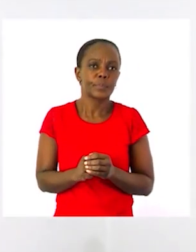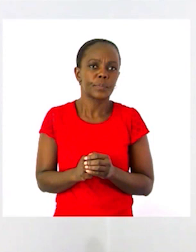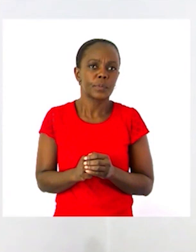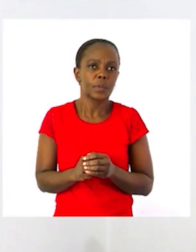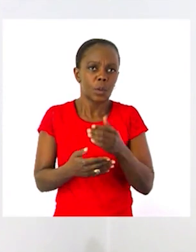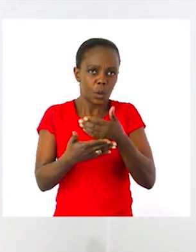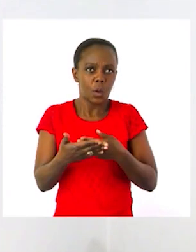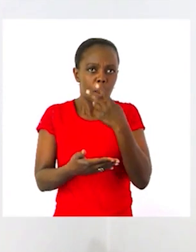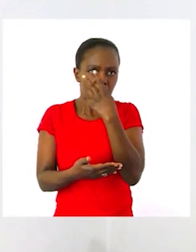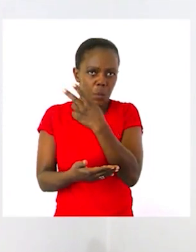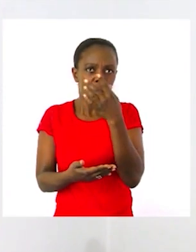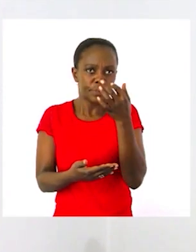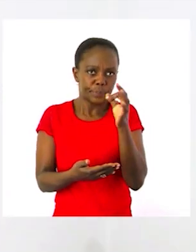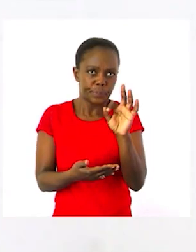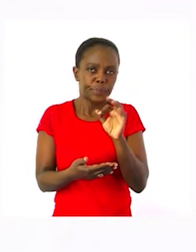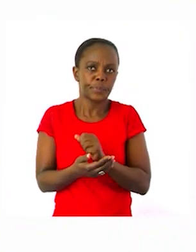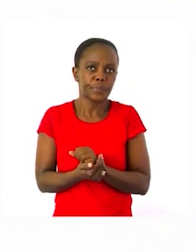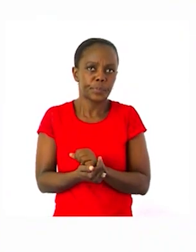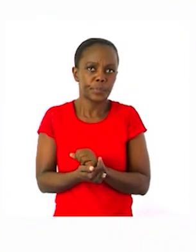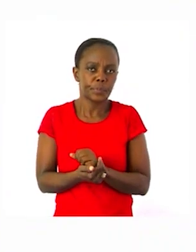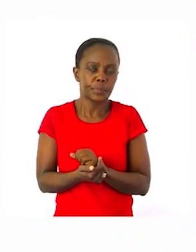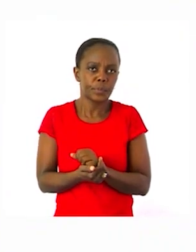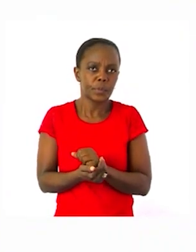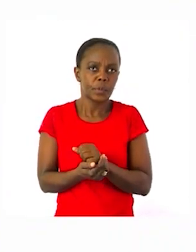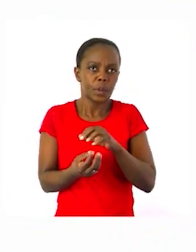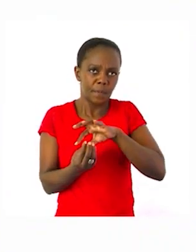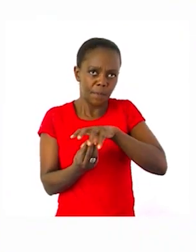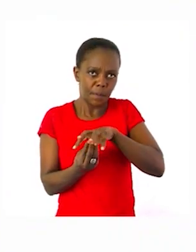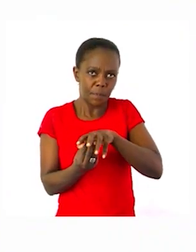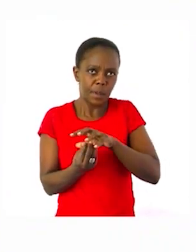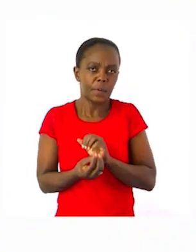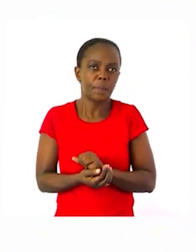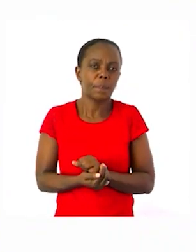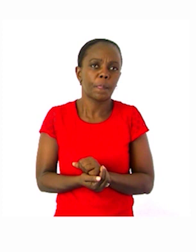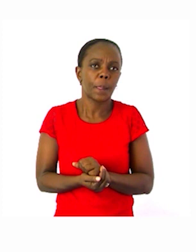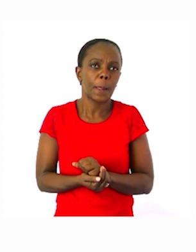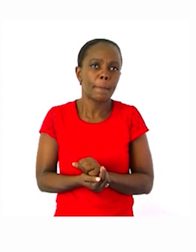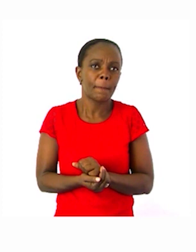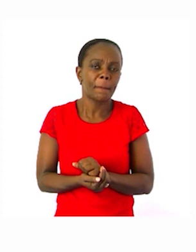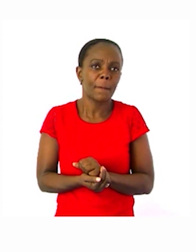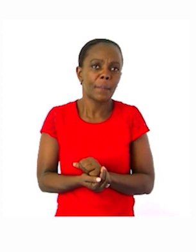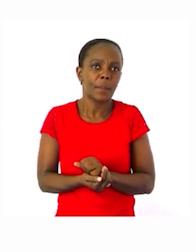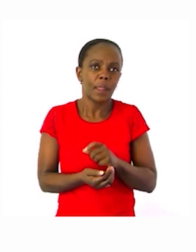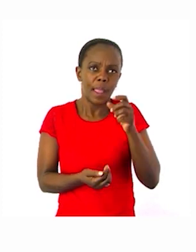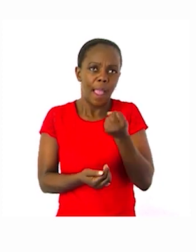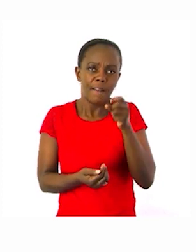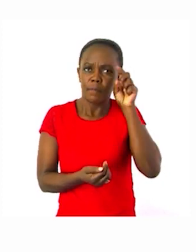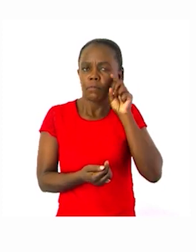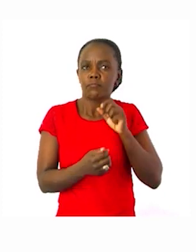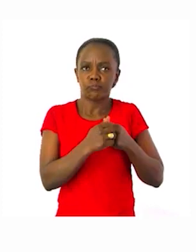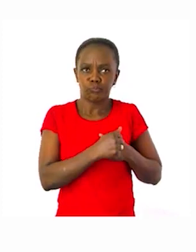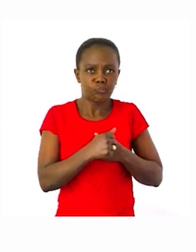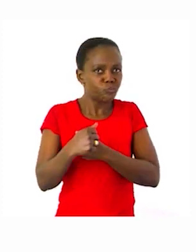page 29, we find a family tree there. We have a grandfather and a